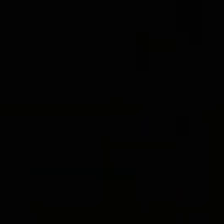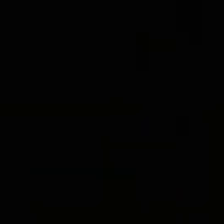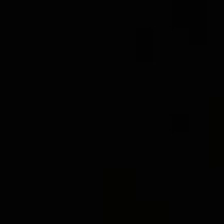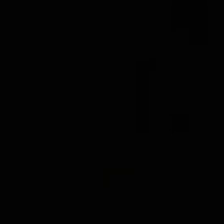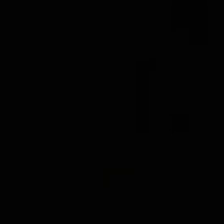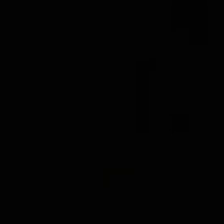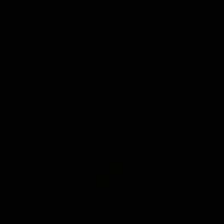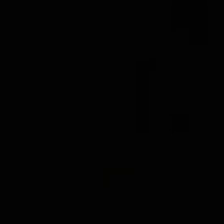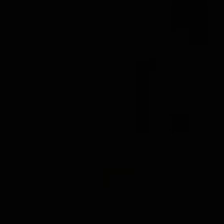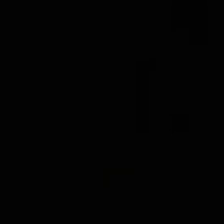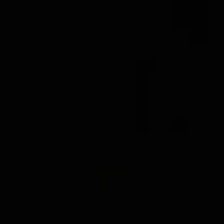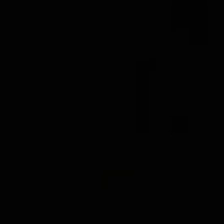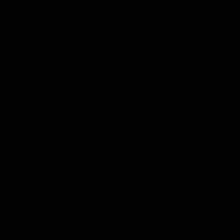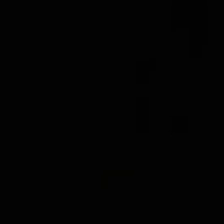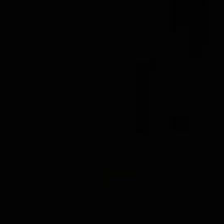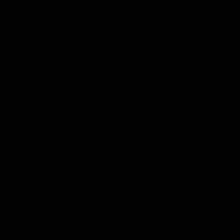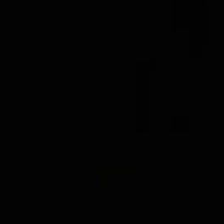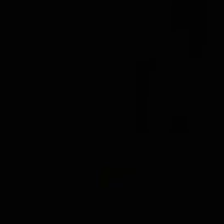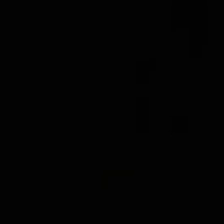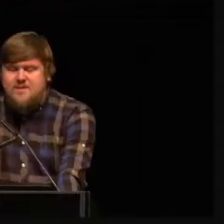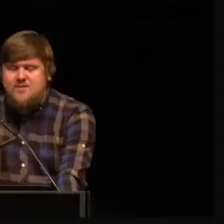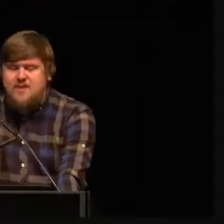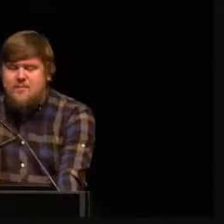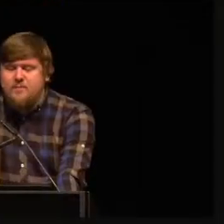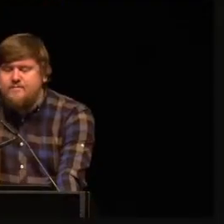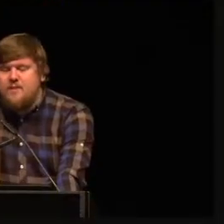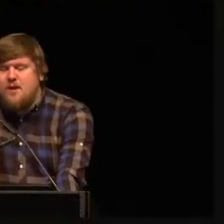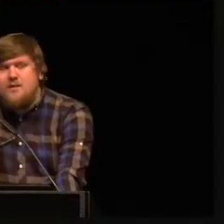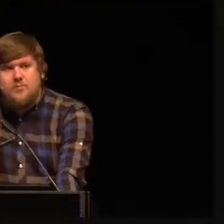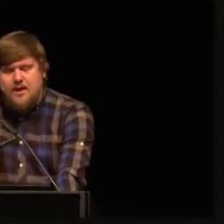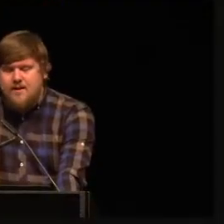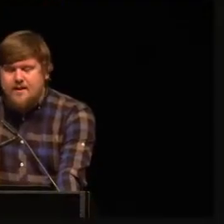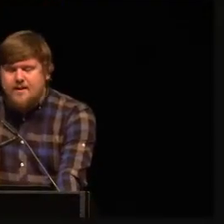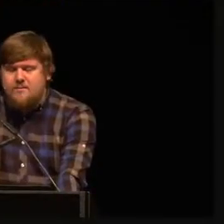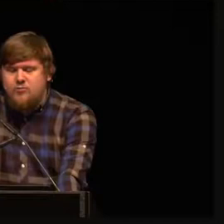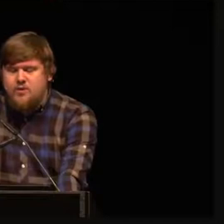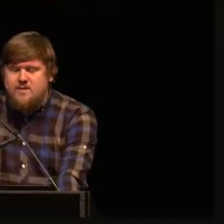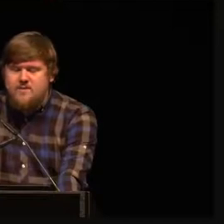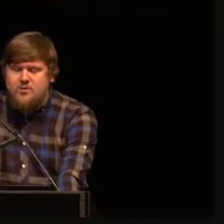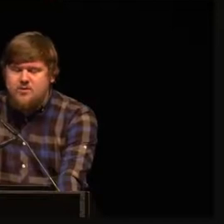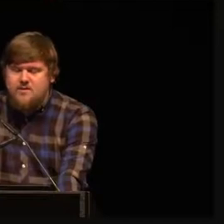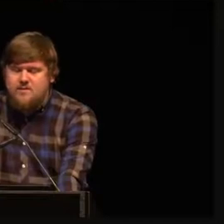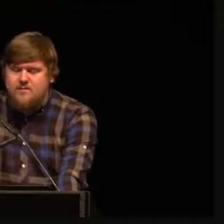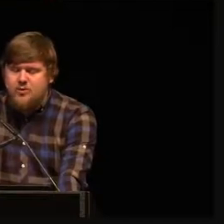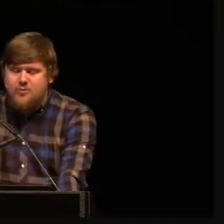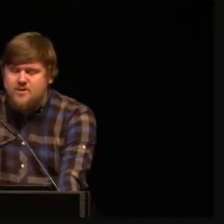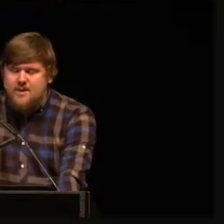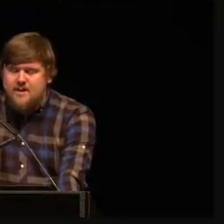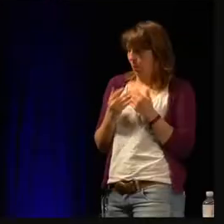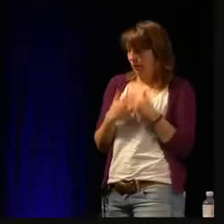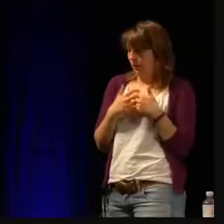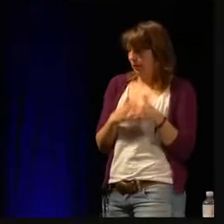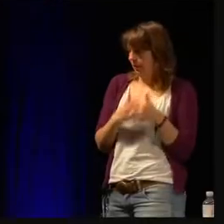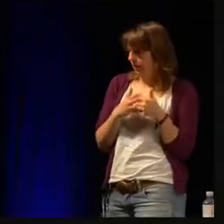the algorithm took the decision to not show the photos to the other user." So these systems that operate